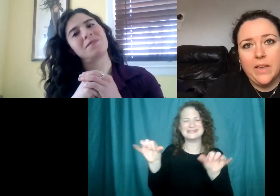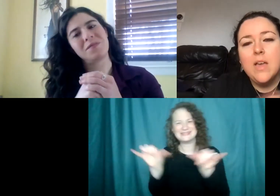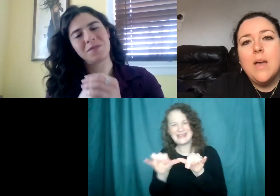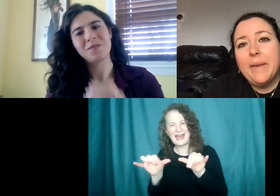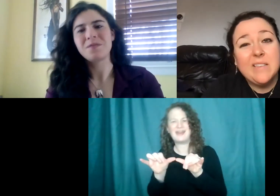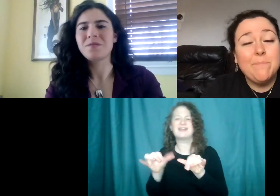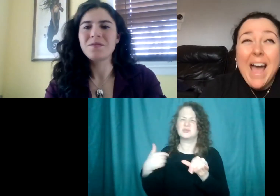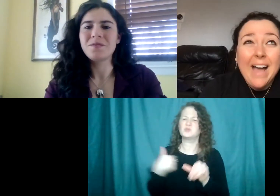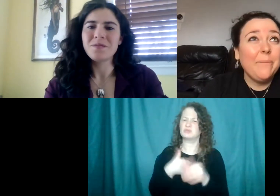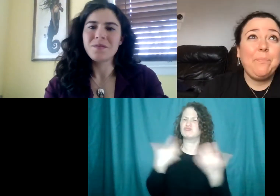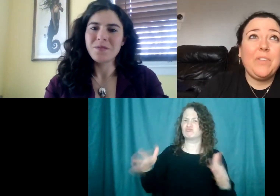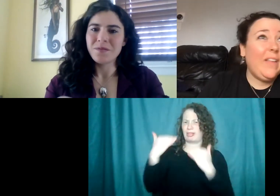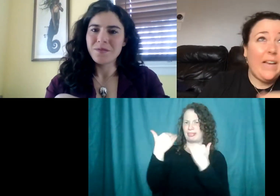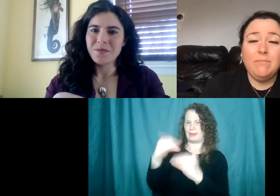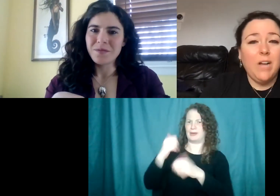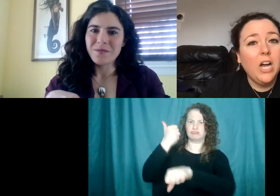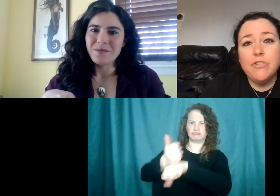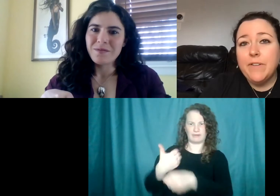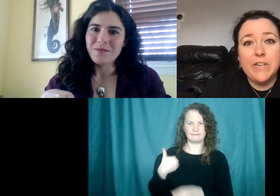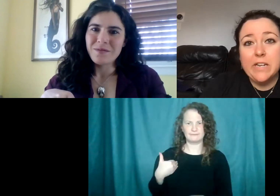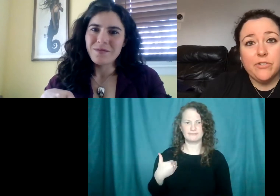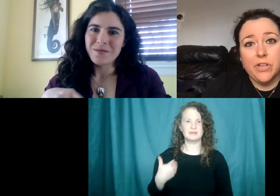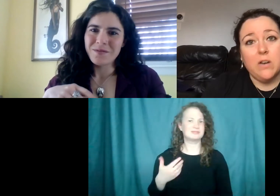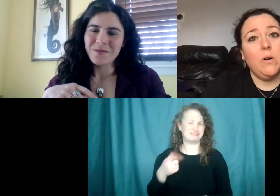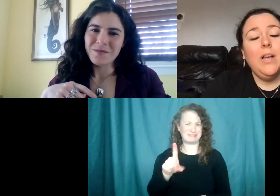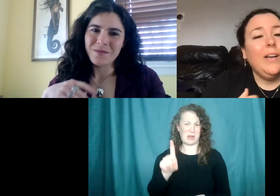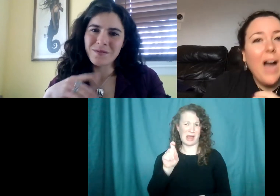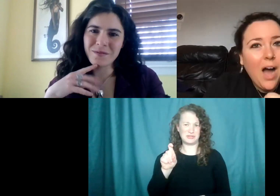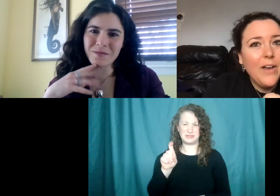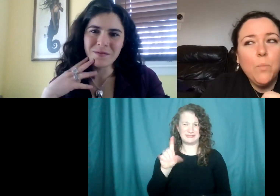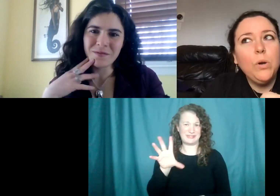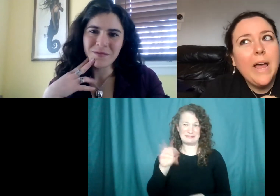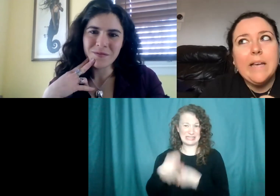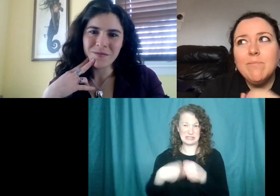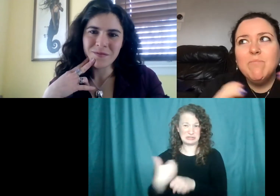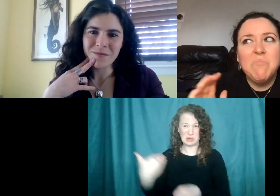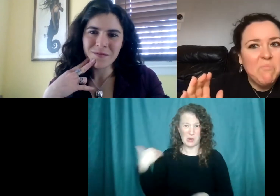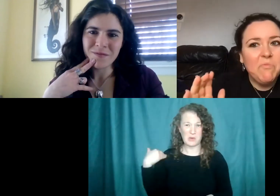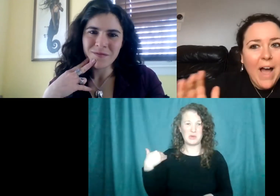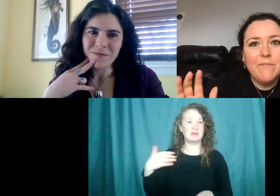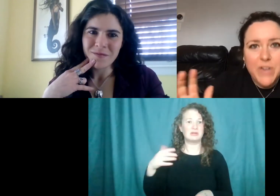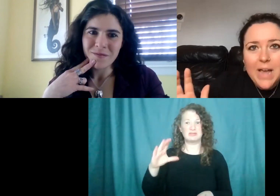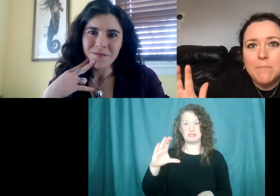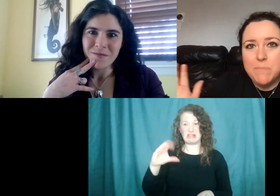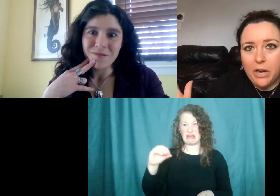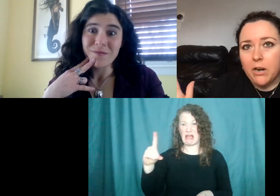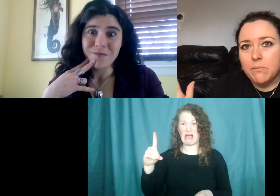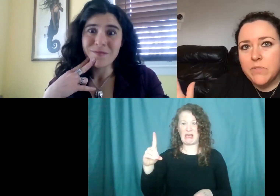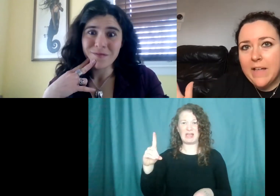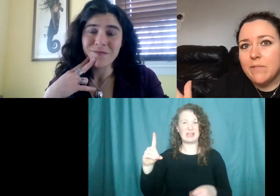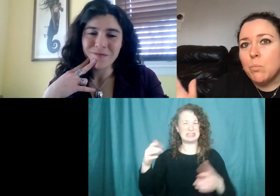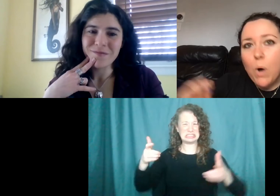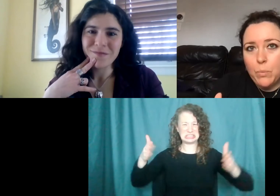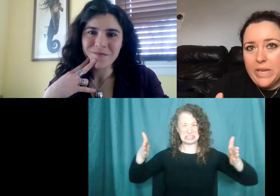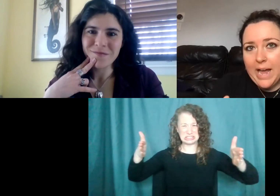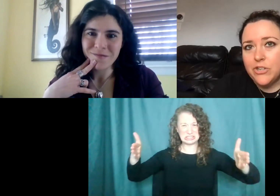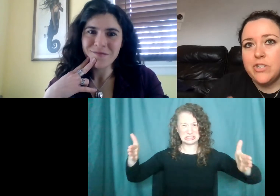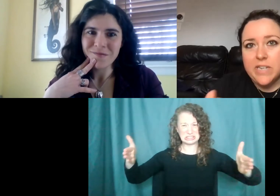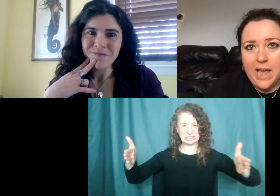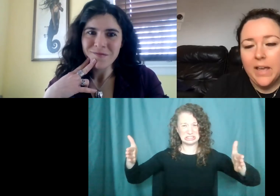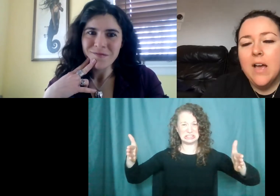sort of thing. Because back like 150 years ago, cod were like 5 times bigger than what